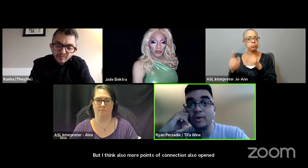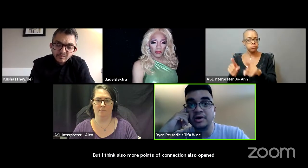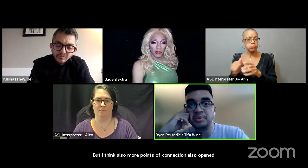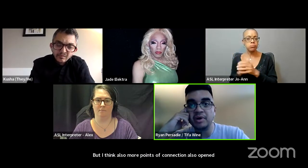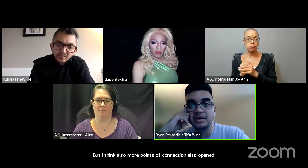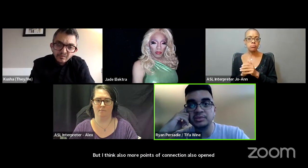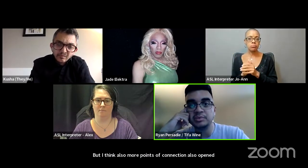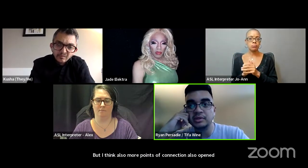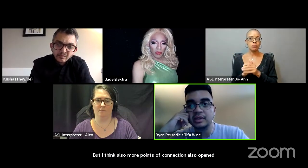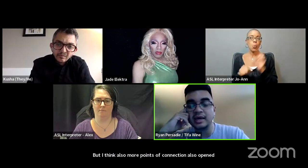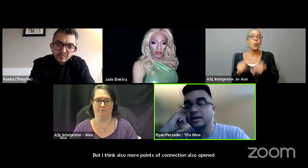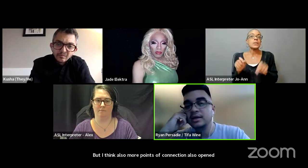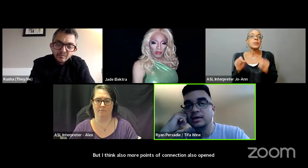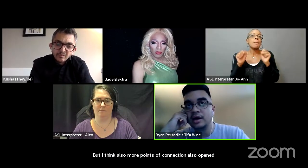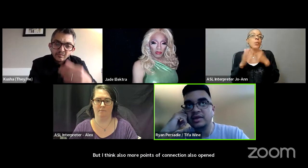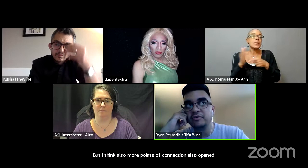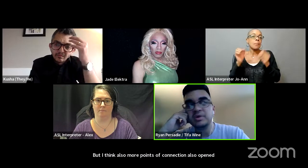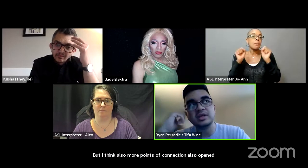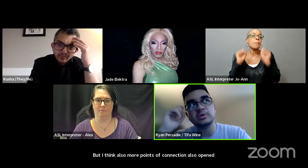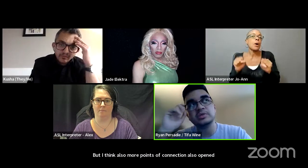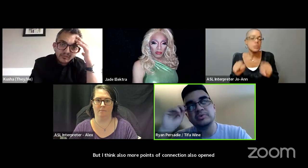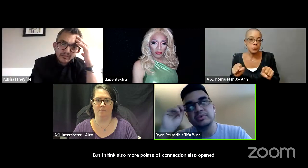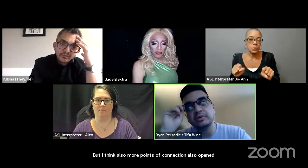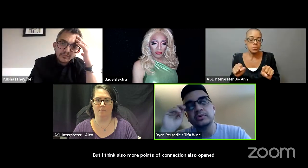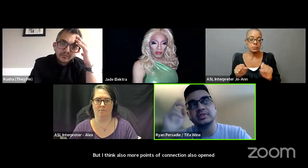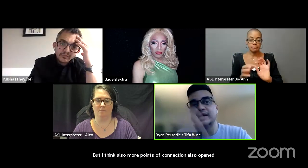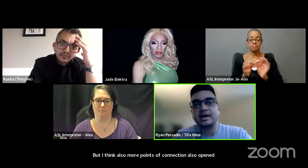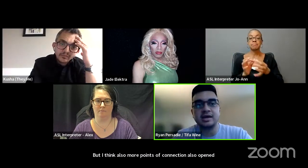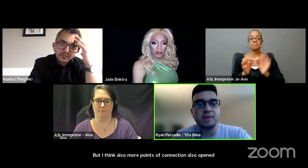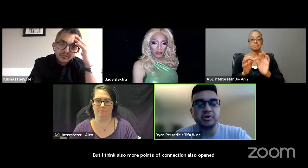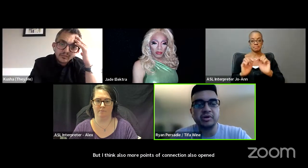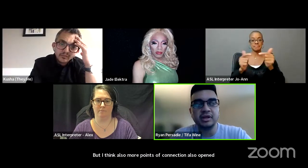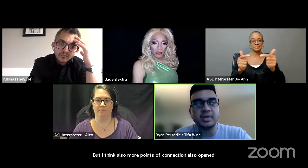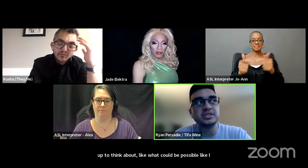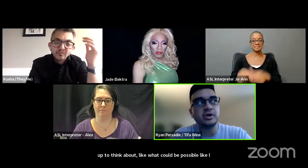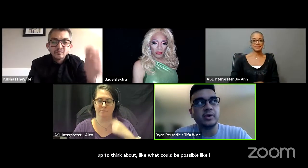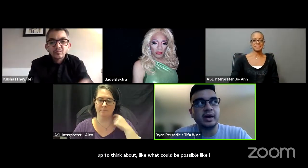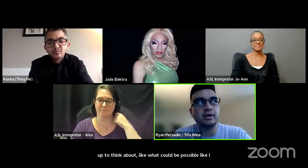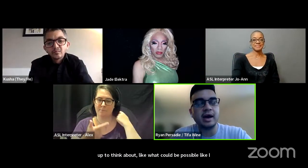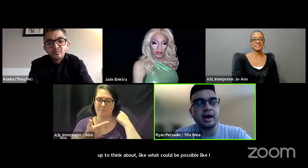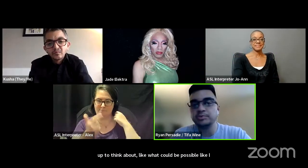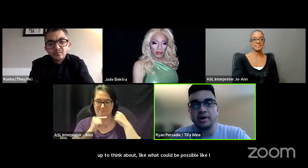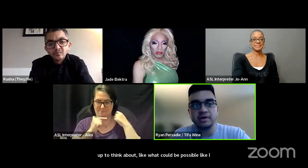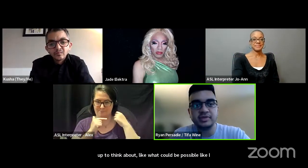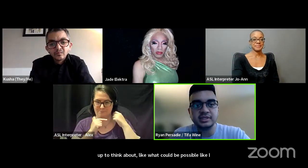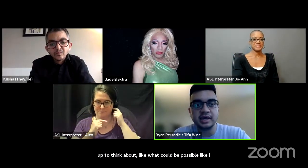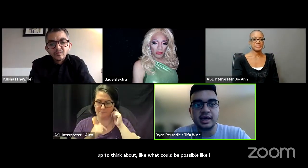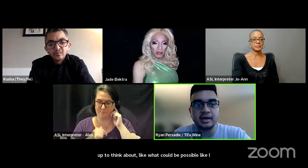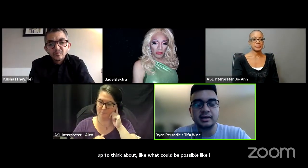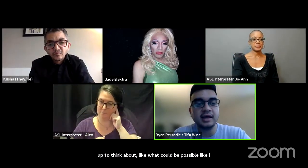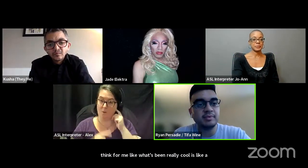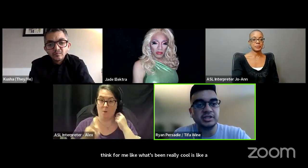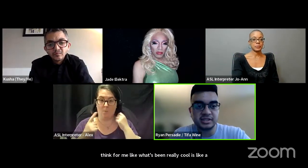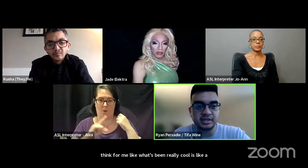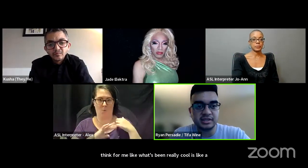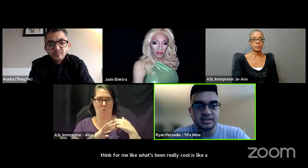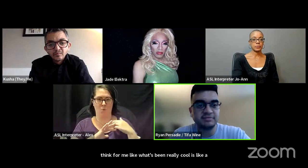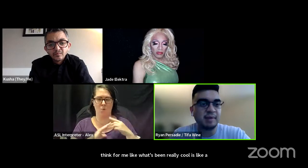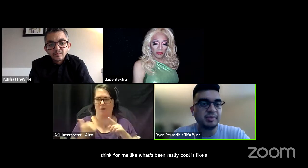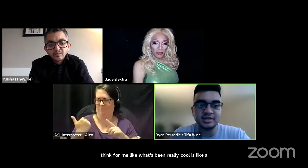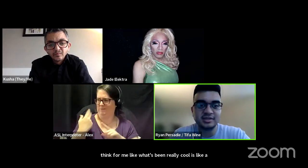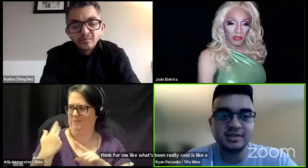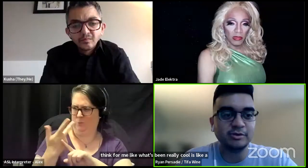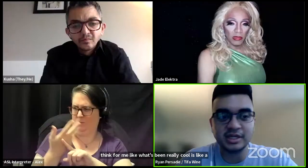about like what could be possible. Like, I think for me, like what's been really cool is like a couple of months ago, I was part of this like climate